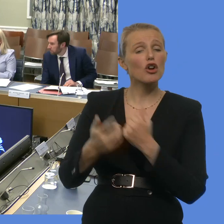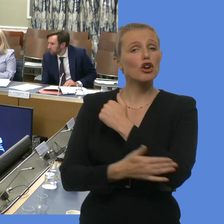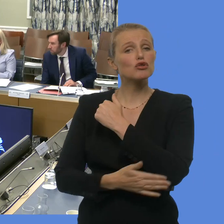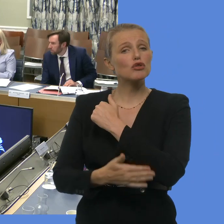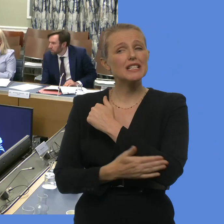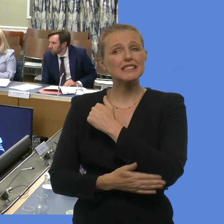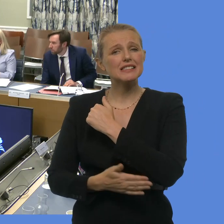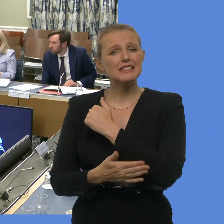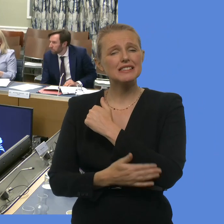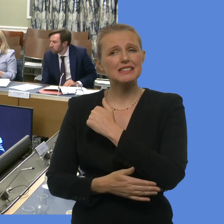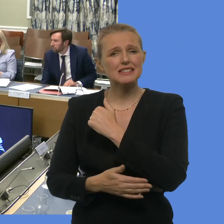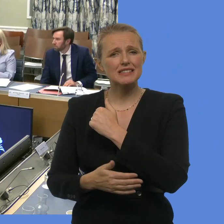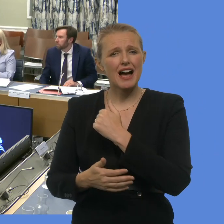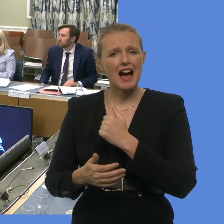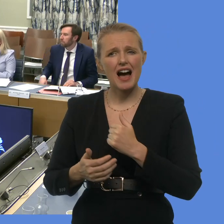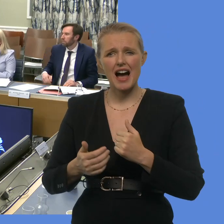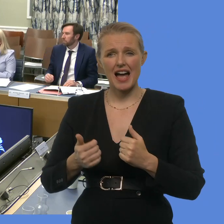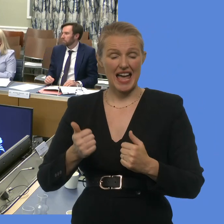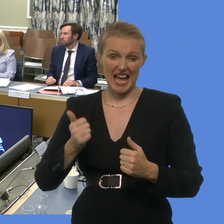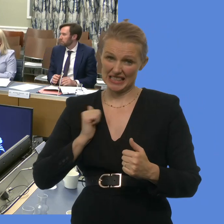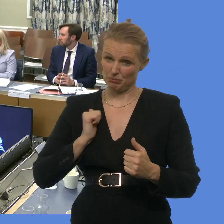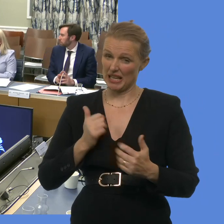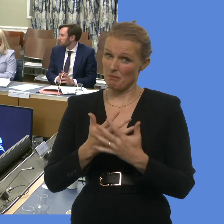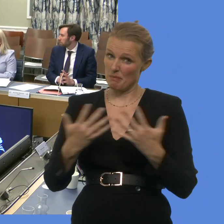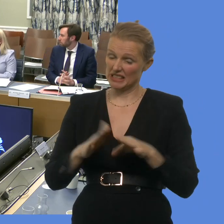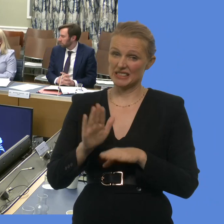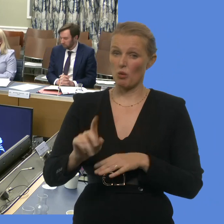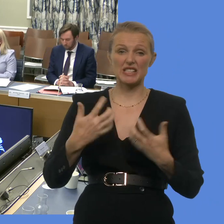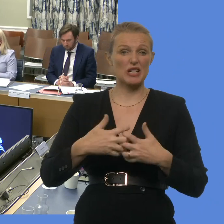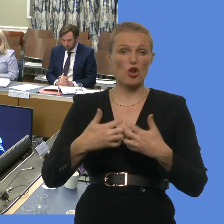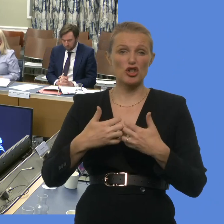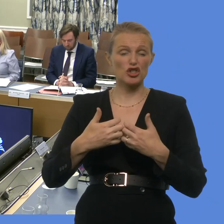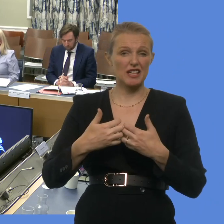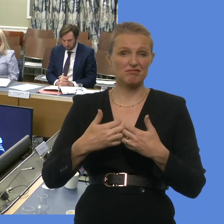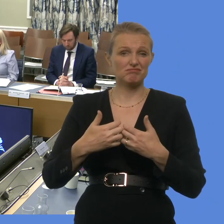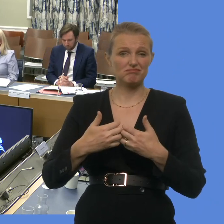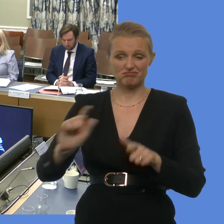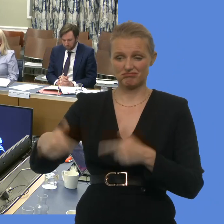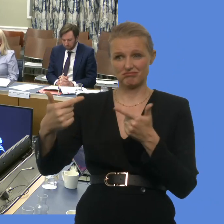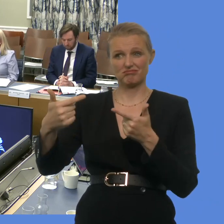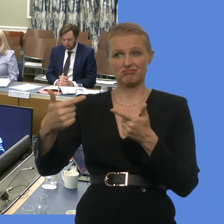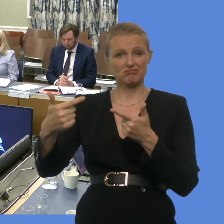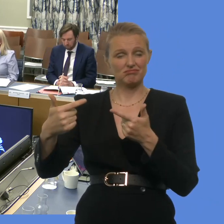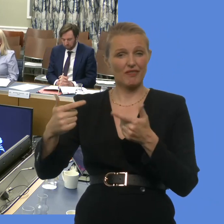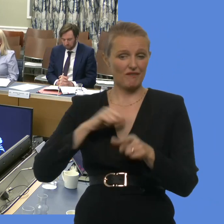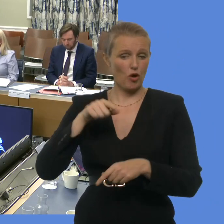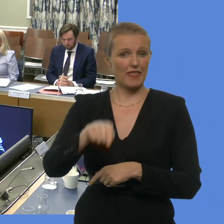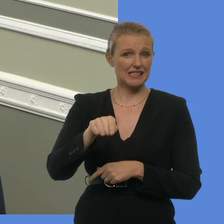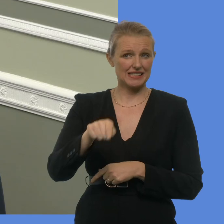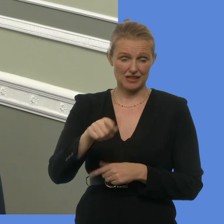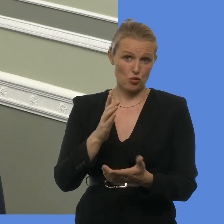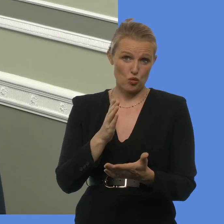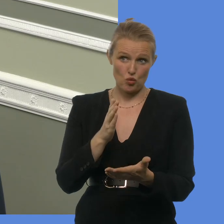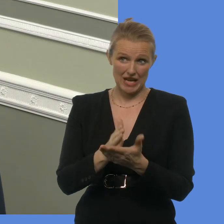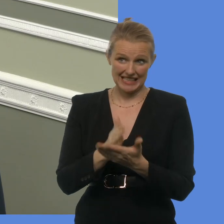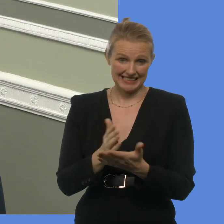In terms, I expect that technology will play a significant role in the implementation of this. Realistically, you're not